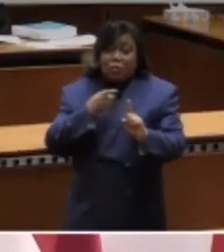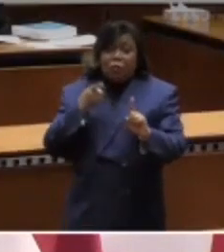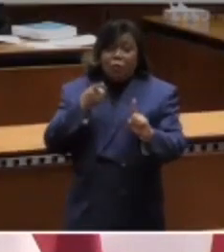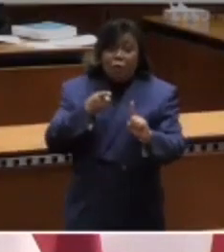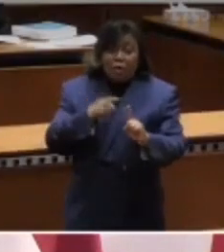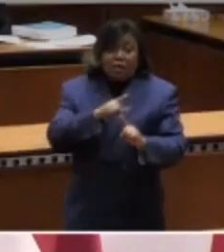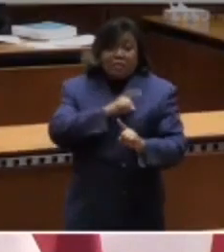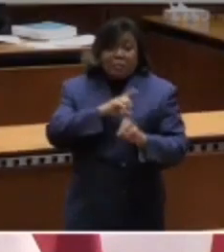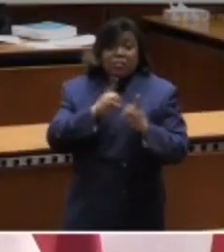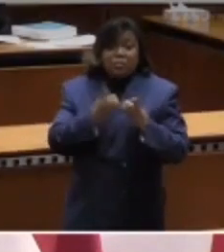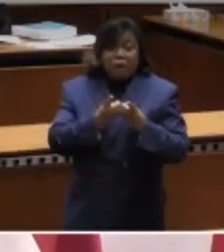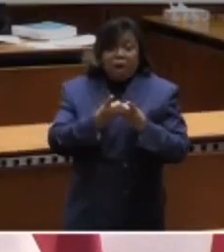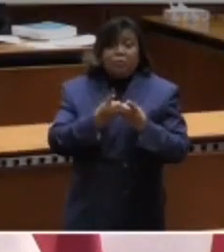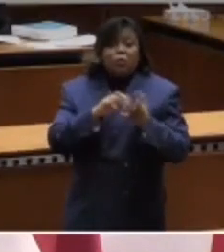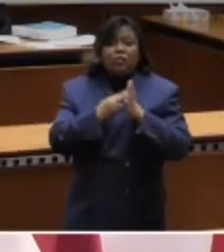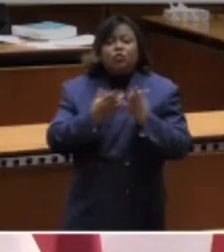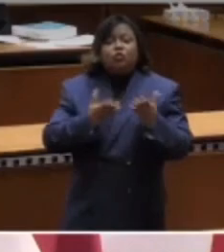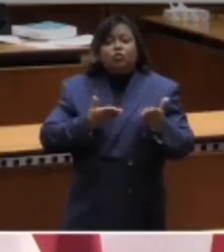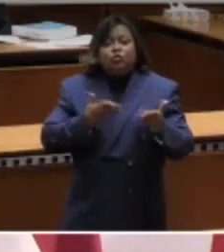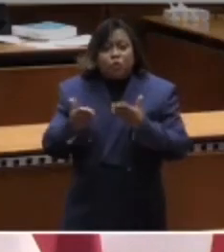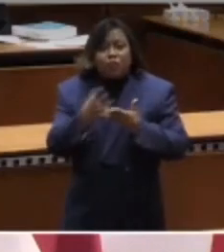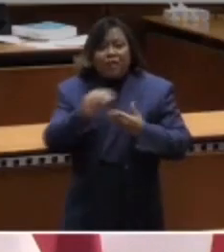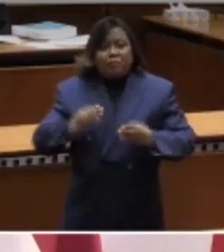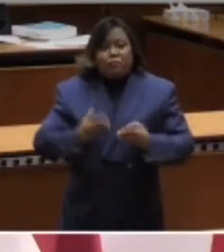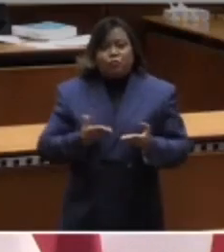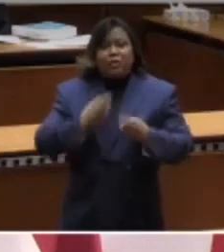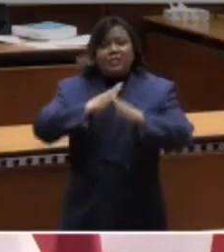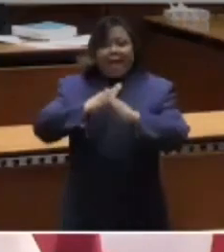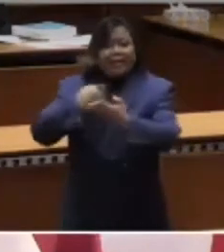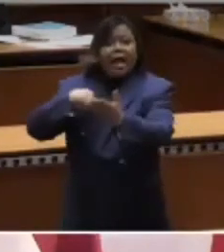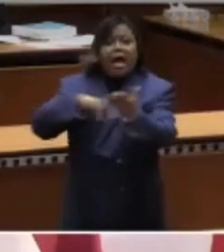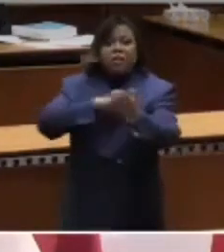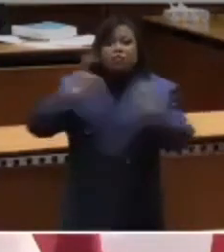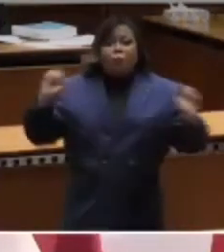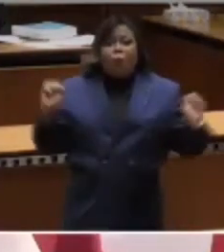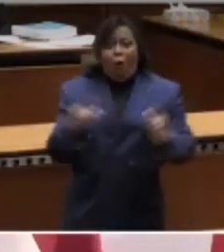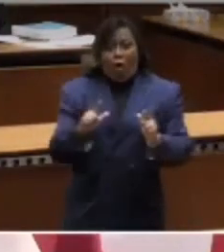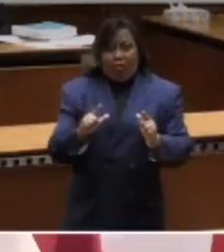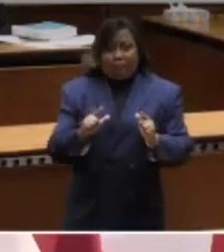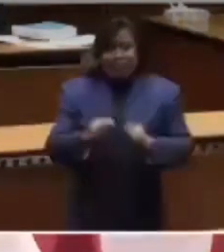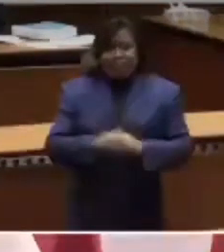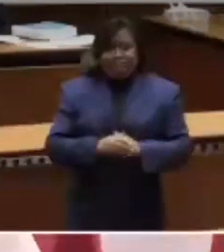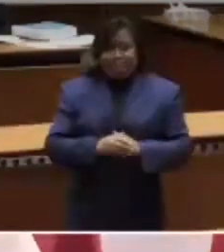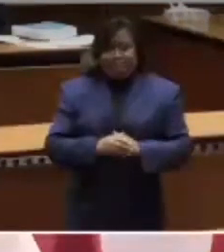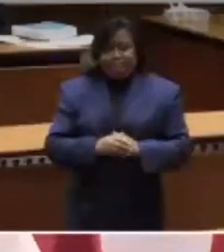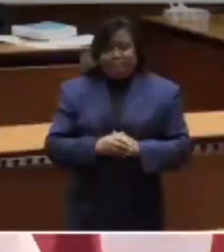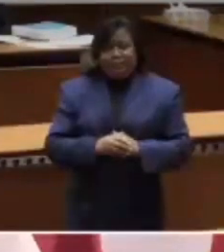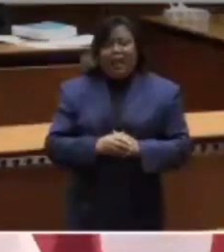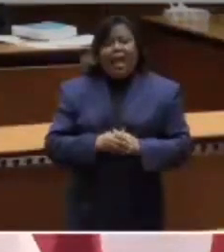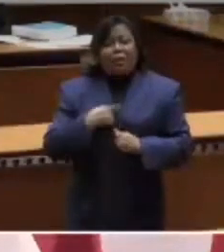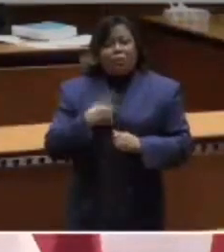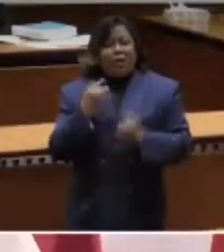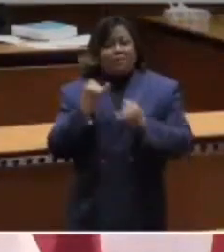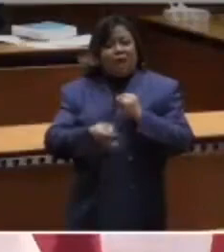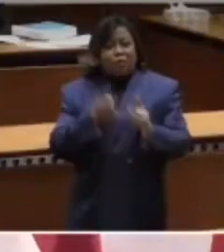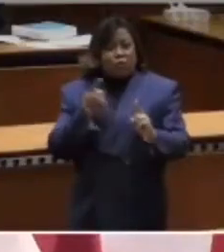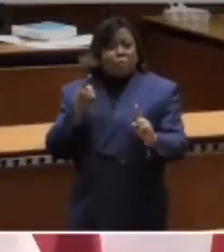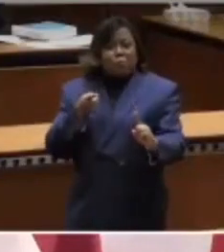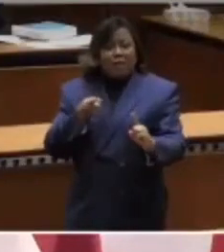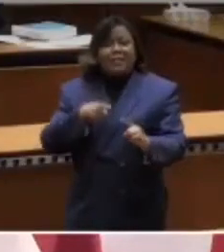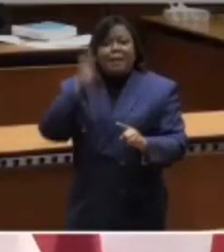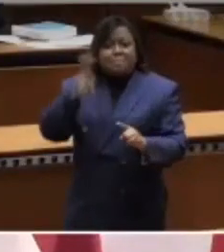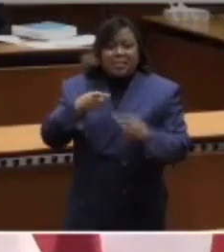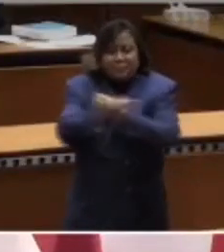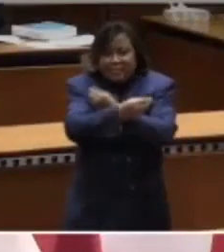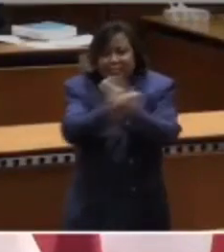of the police department, which is to serve and protect us all. And let me make one final point that